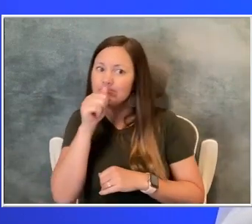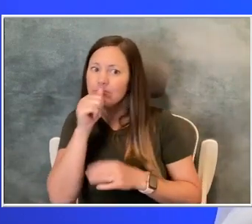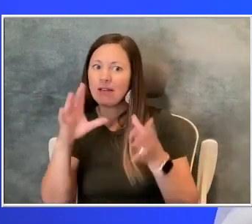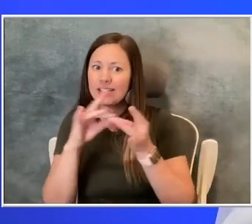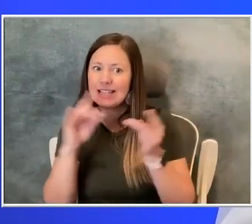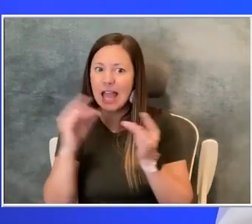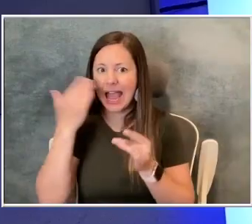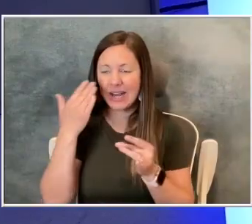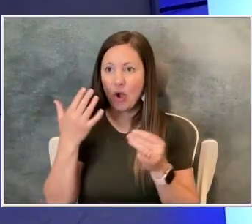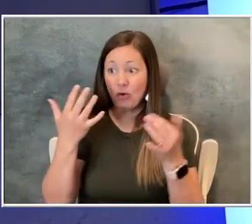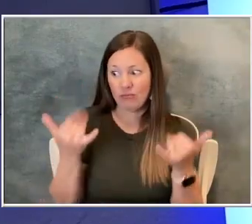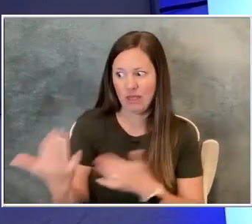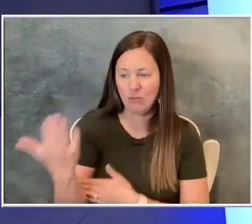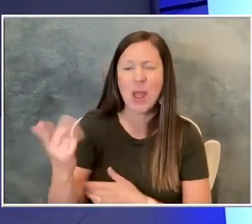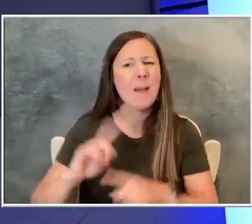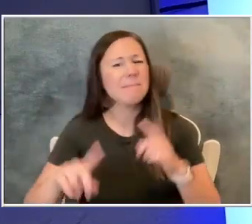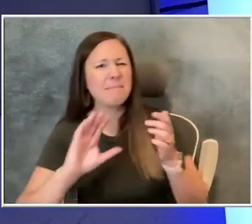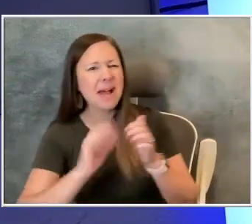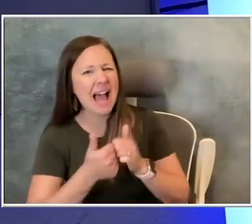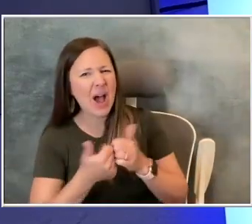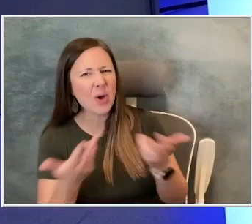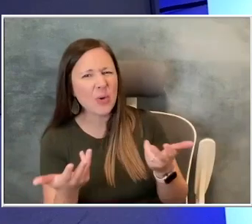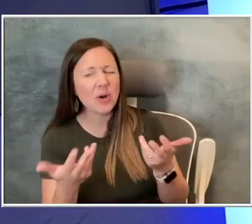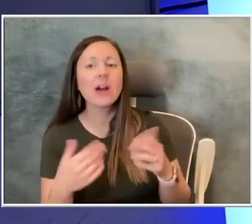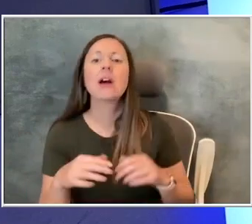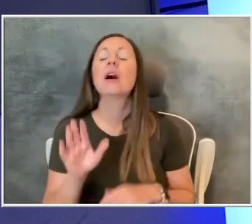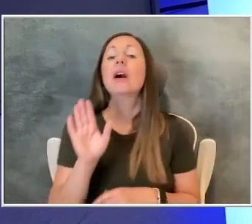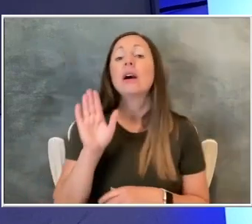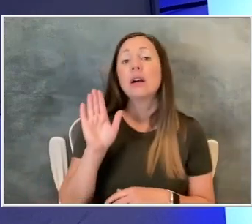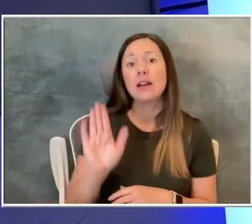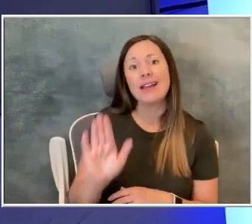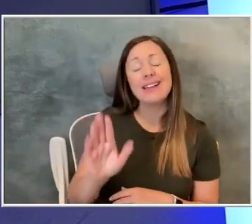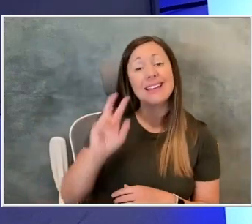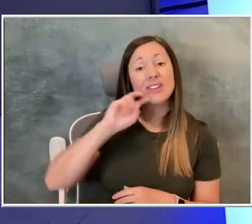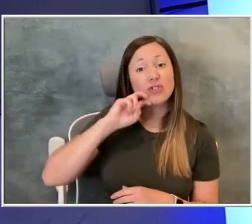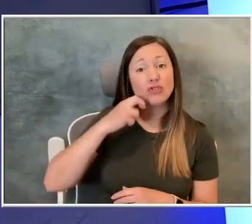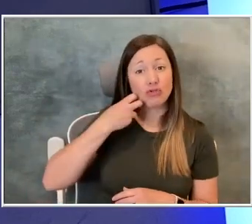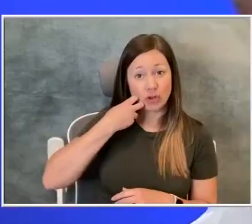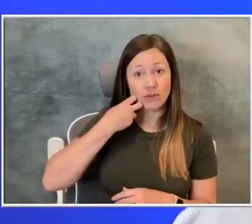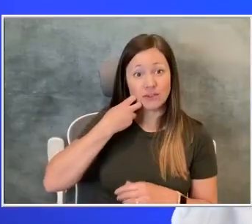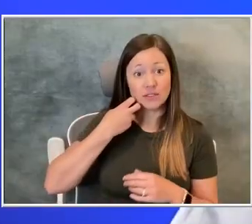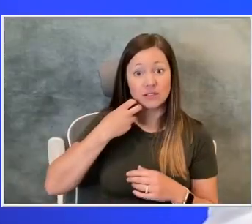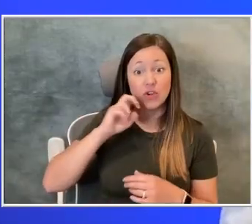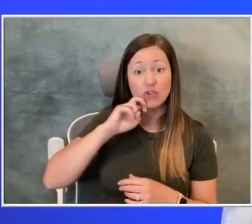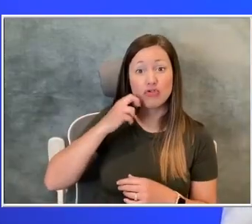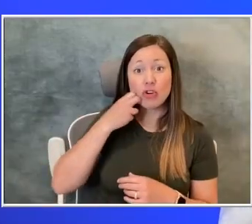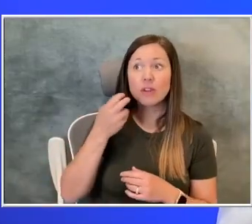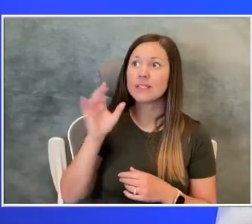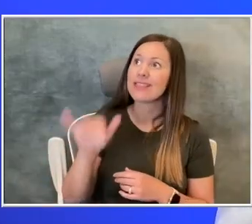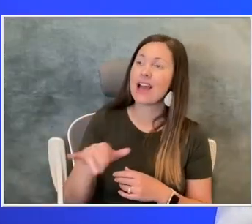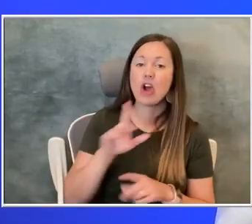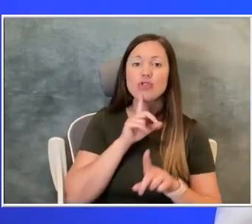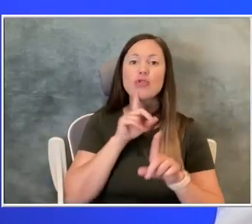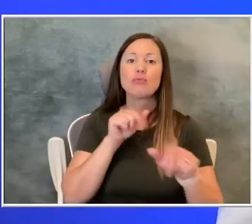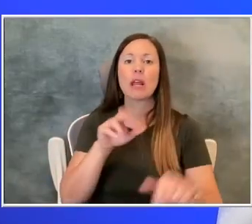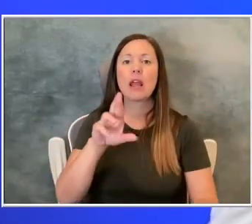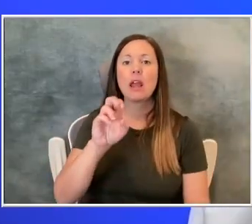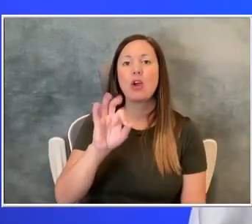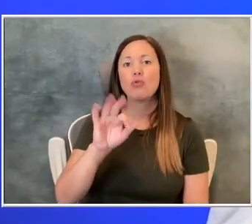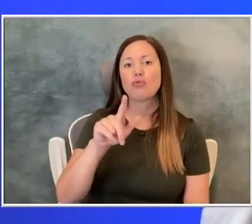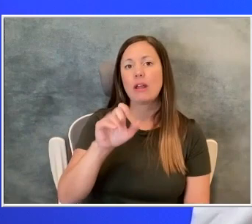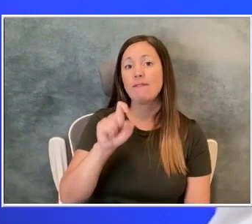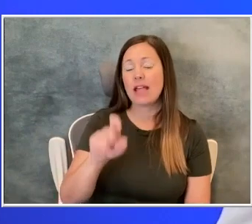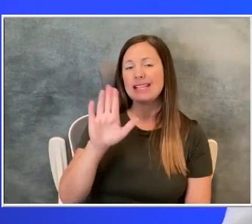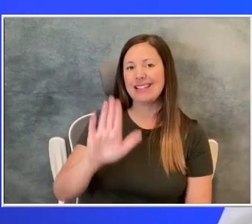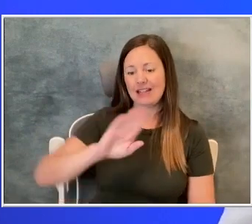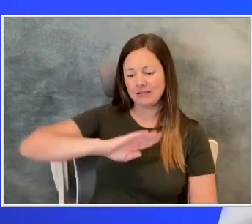But how? I mean, well, how? because the nerves that are intact is a reflex down in the sacrum. So the